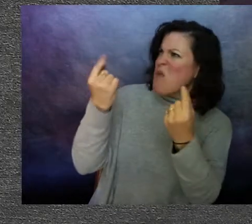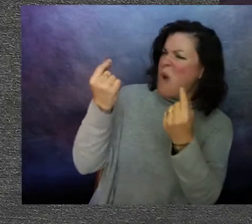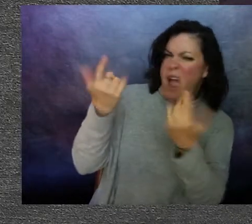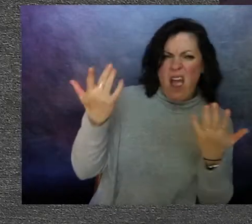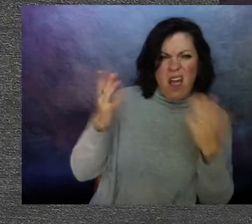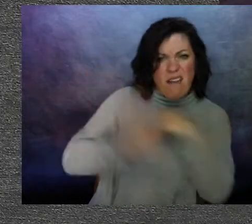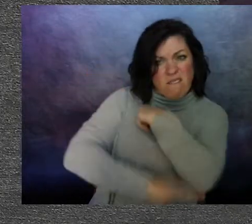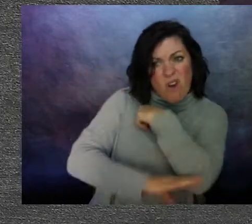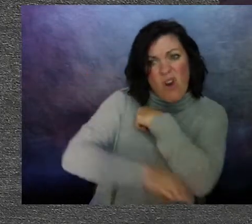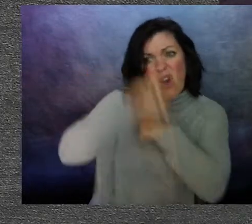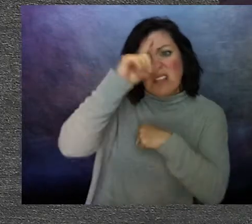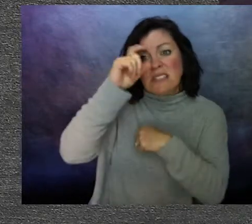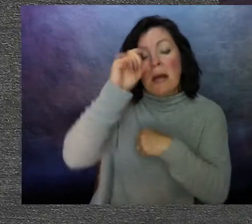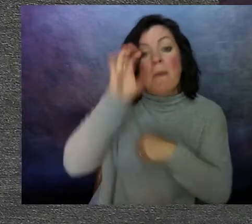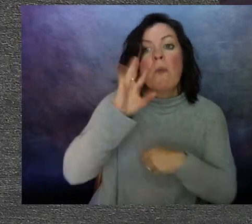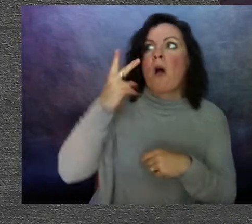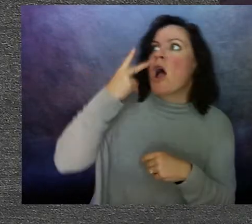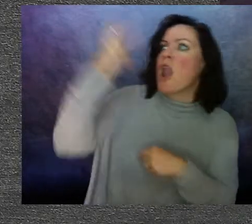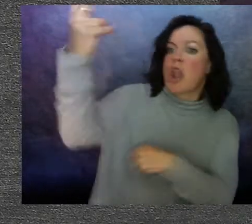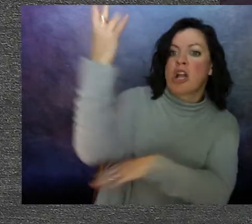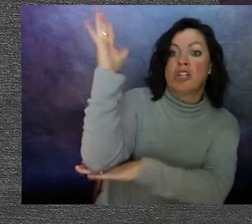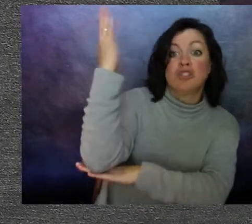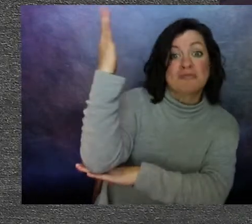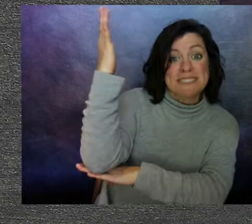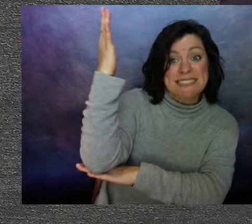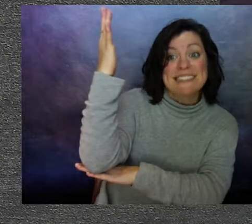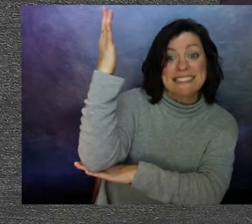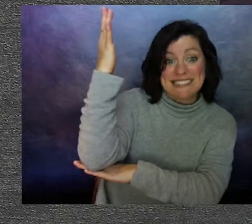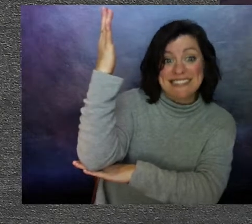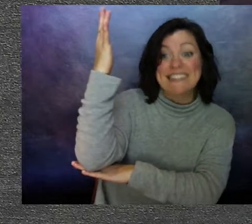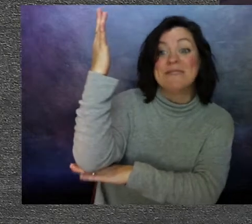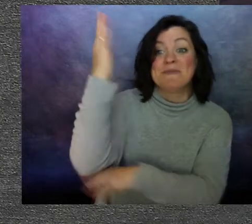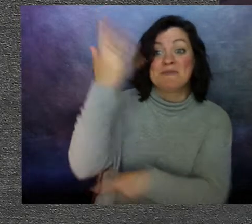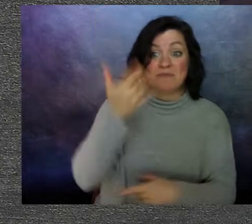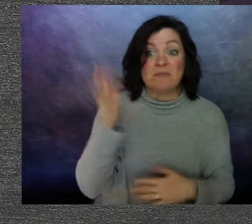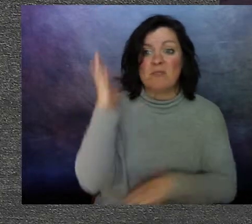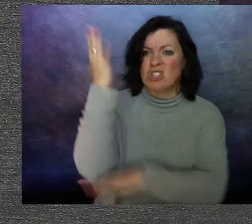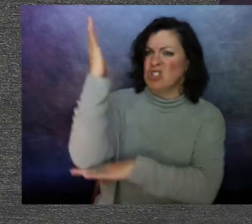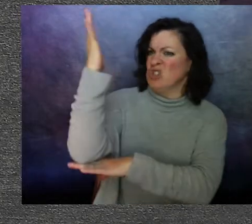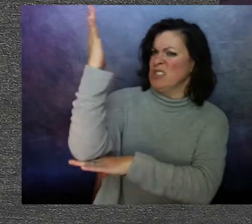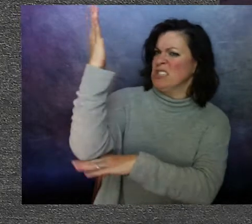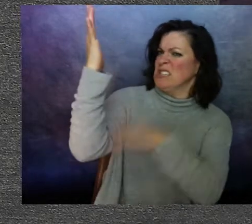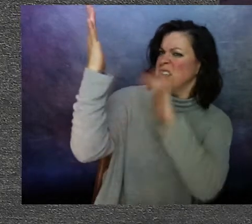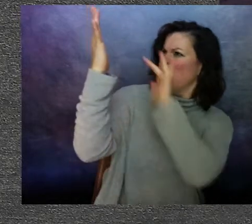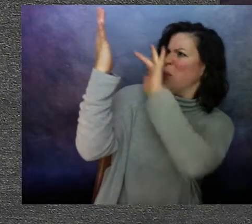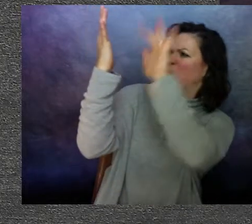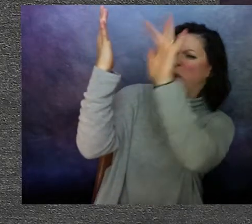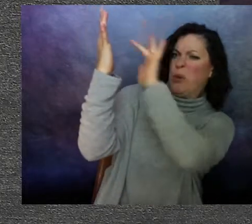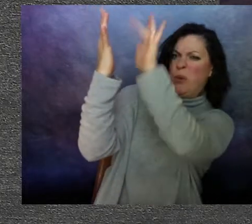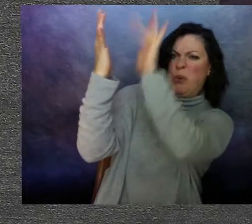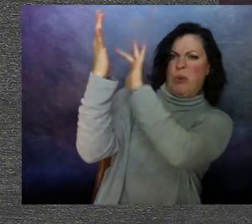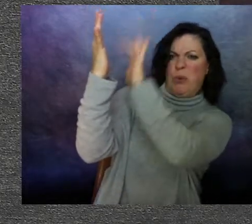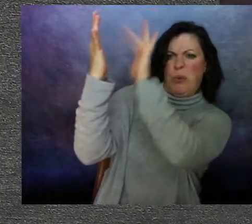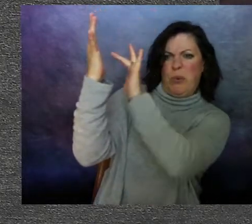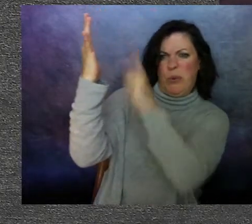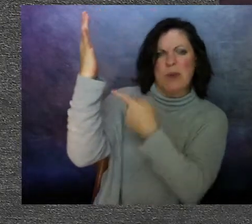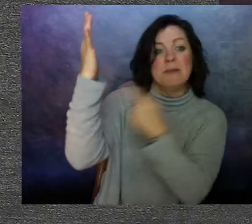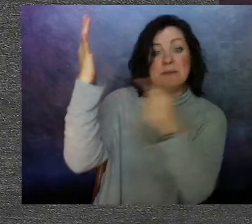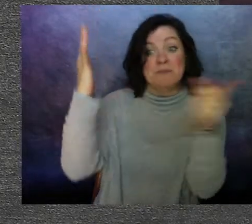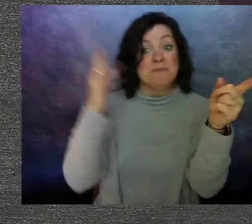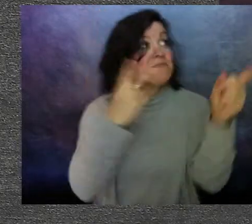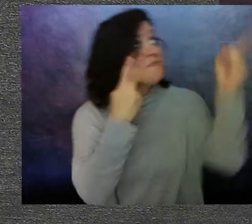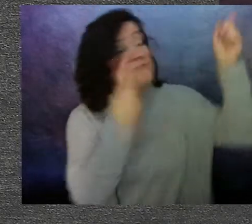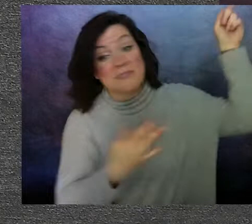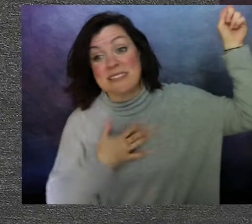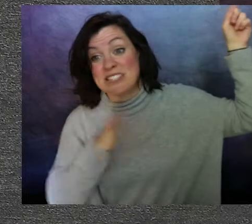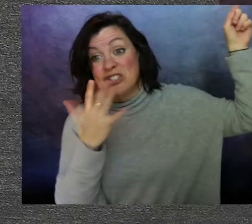change every season, and it's a great way to know what's going on with the weather. The first season